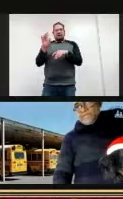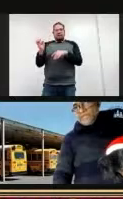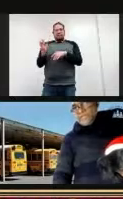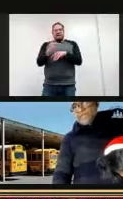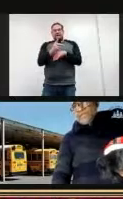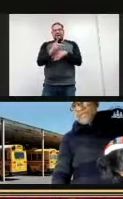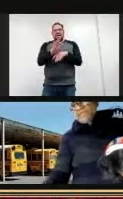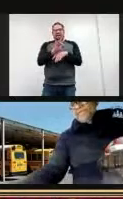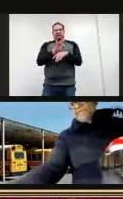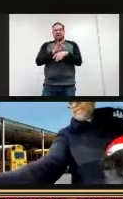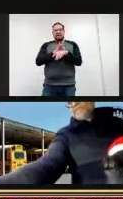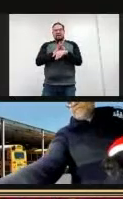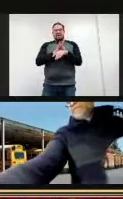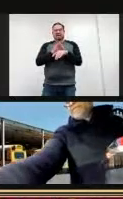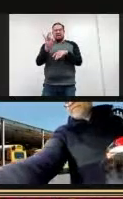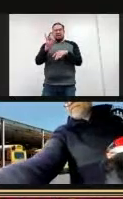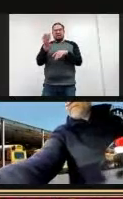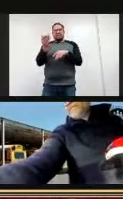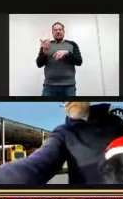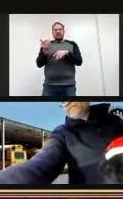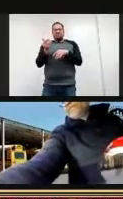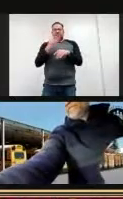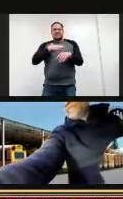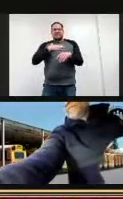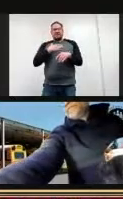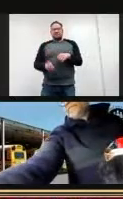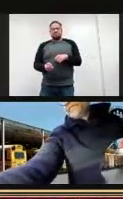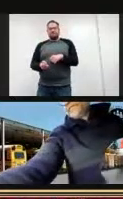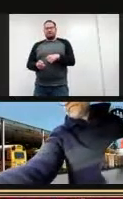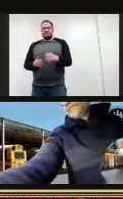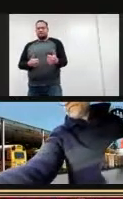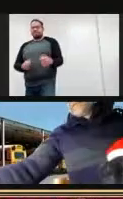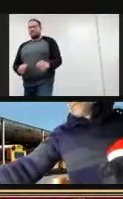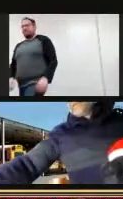at 8:15, please.